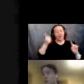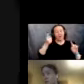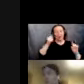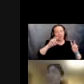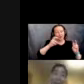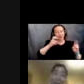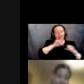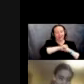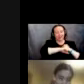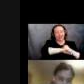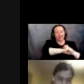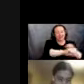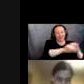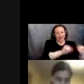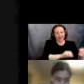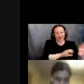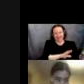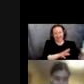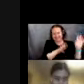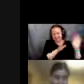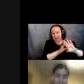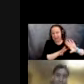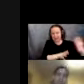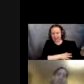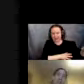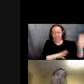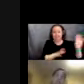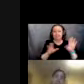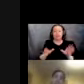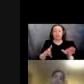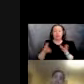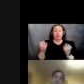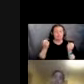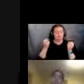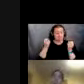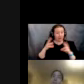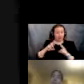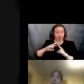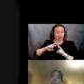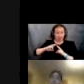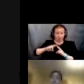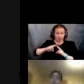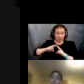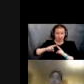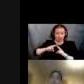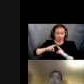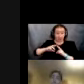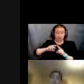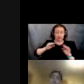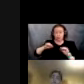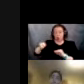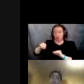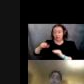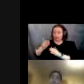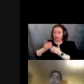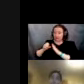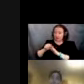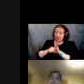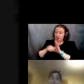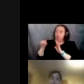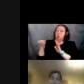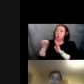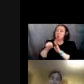about. And so many of the couples went to some states that allowed interracial marriage,